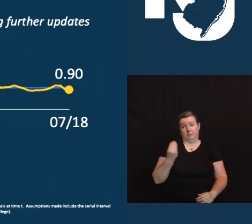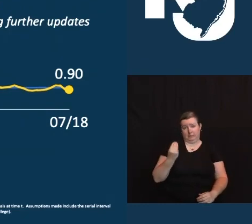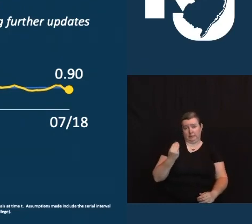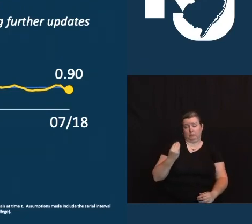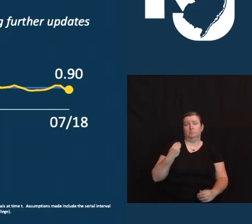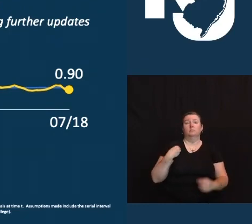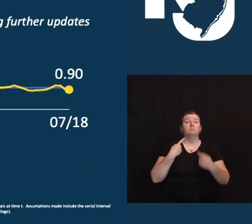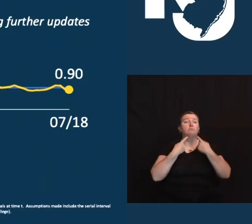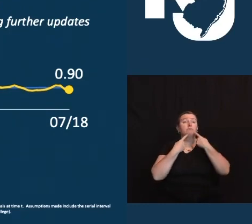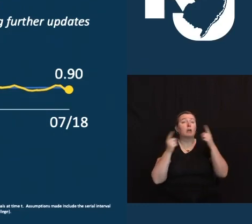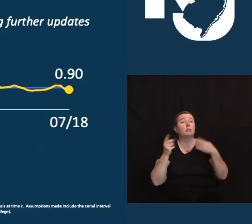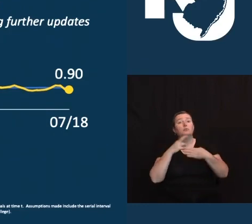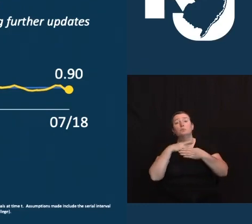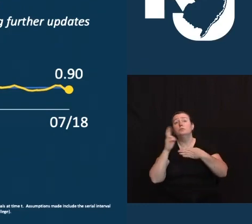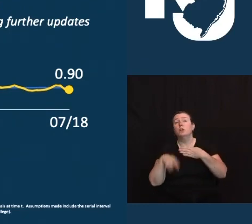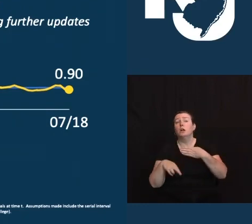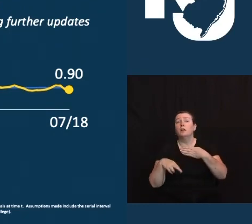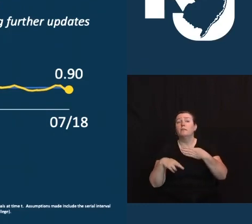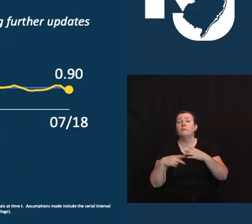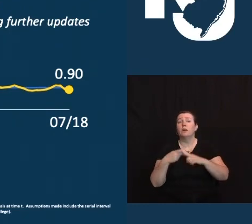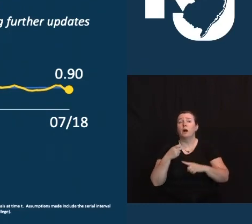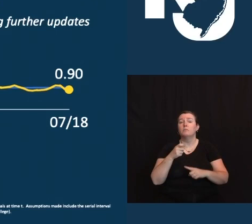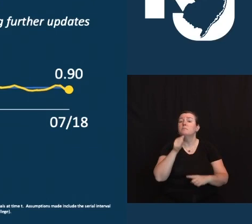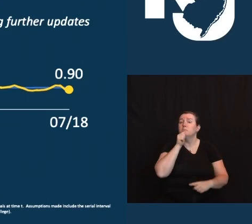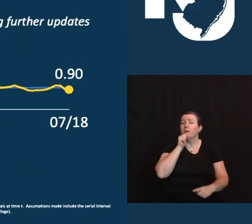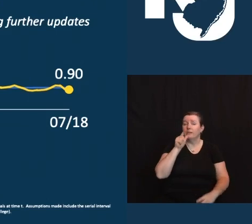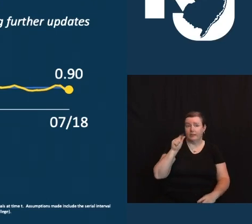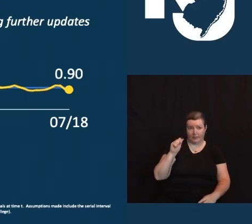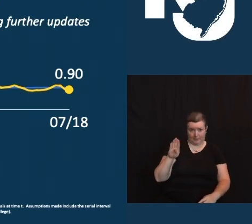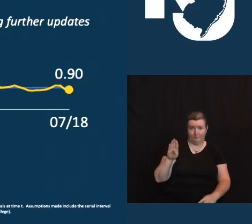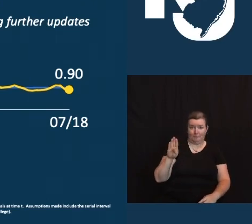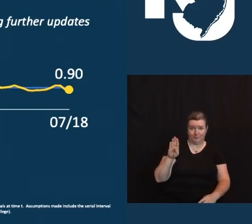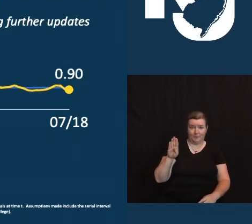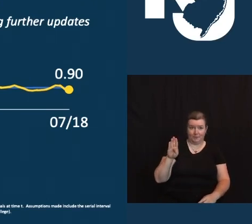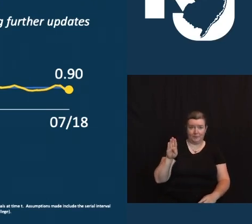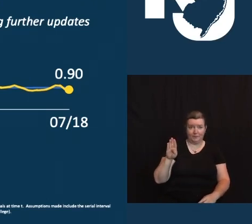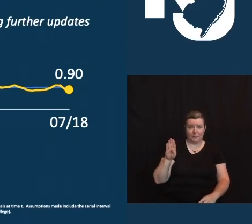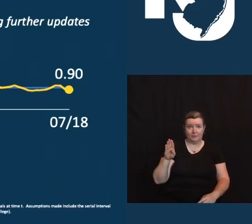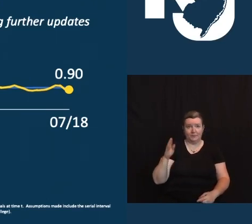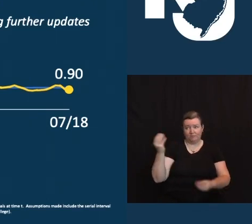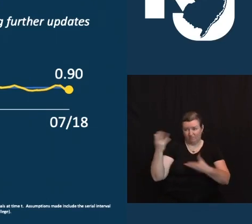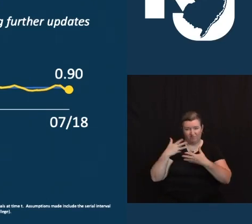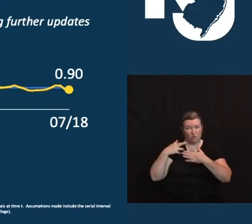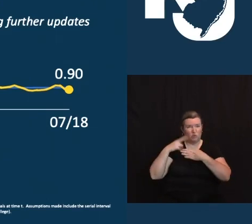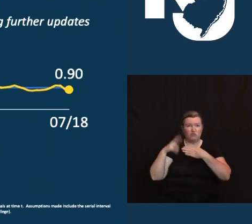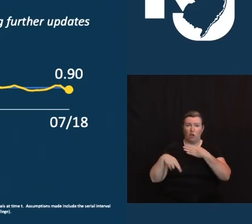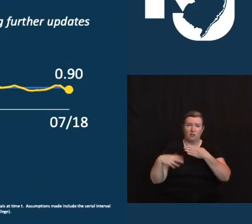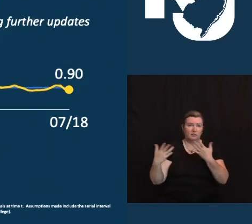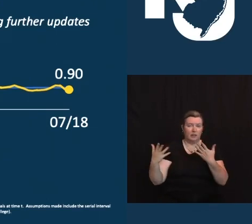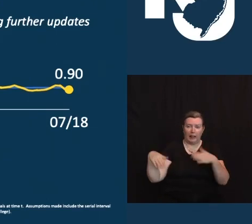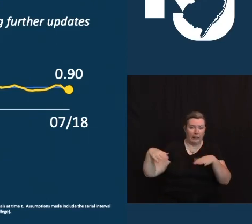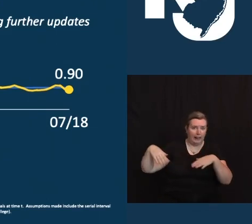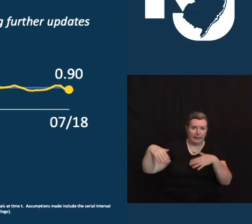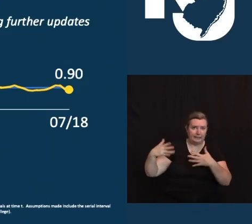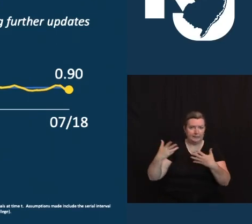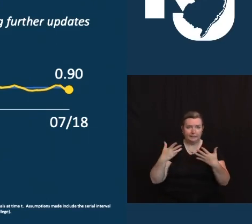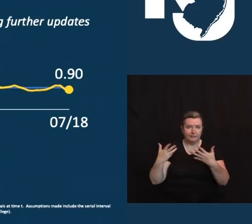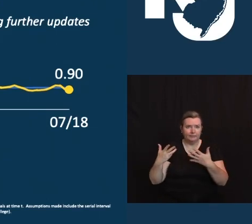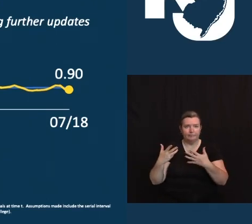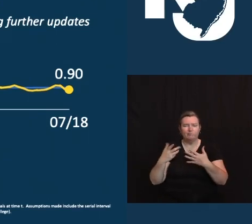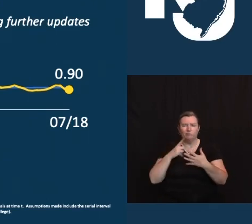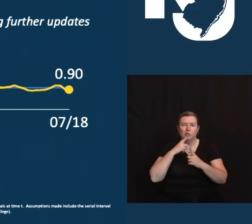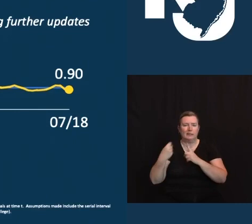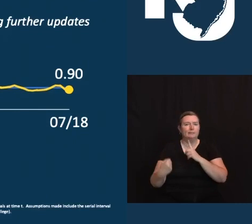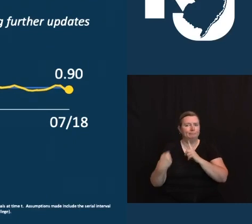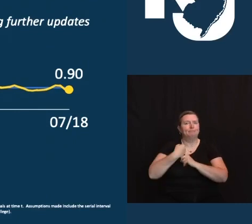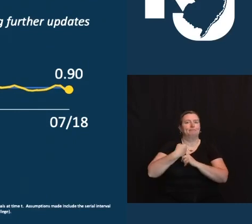results coming from one of the private labs, and that issue may be impacting not just our case count, but again, I think, Judy,